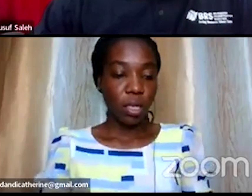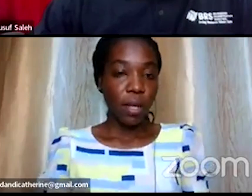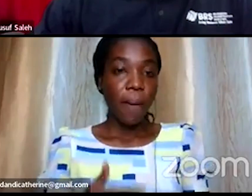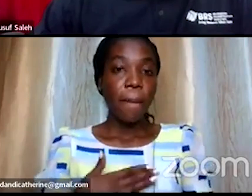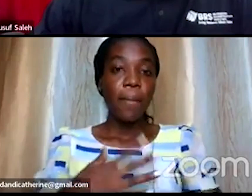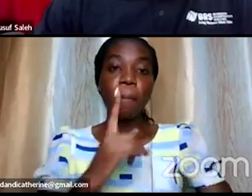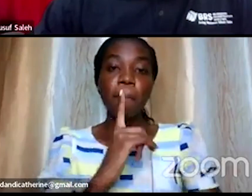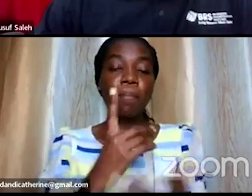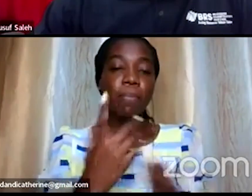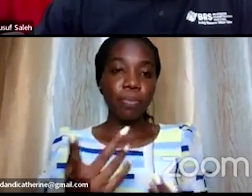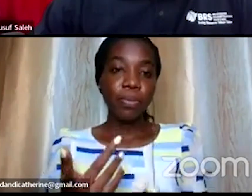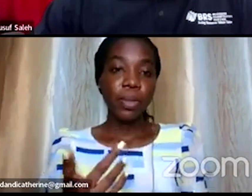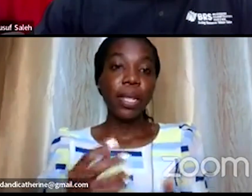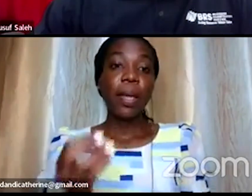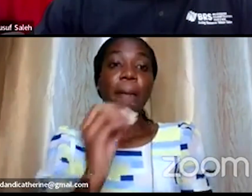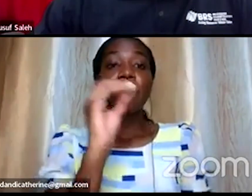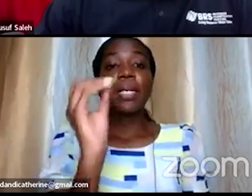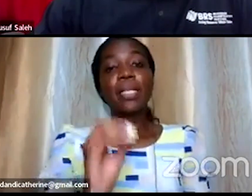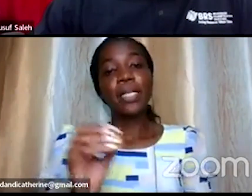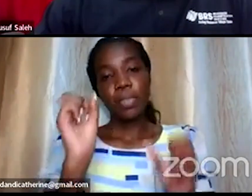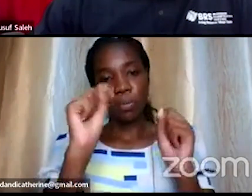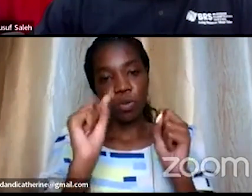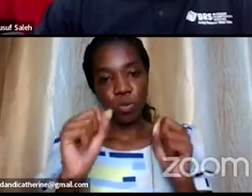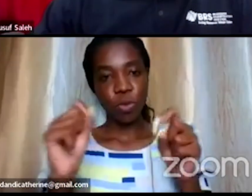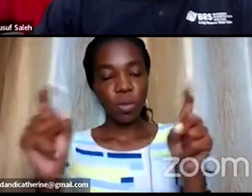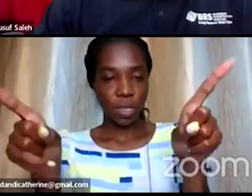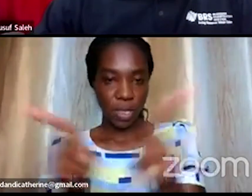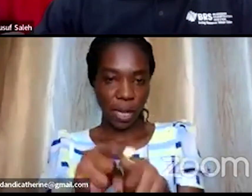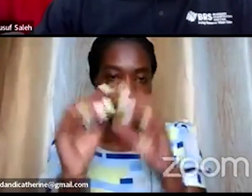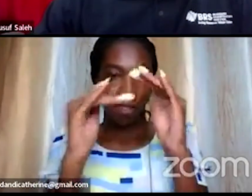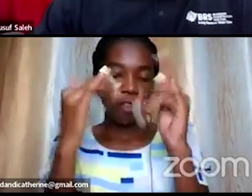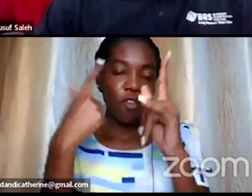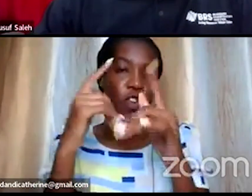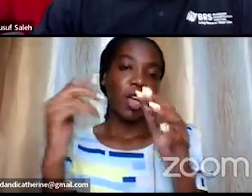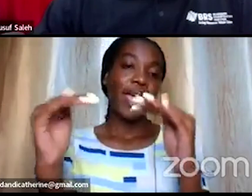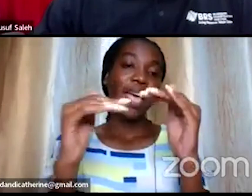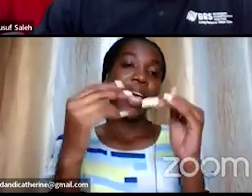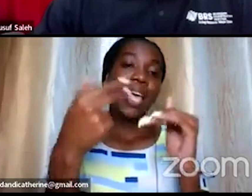the percentage might be the same in the level of HR people, HR